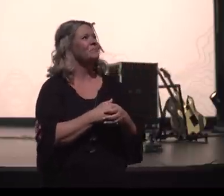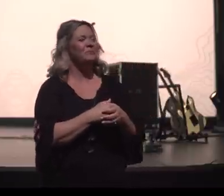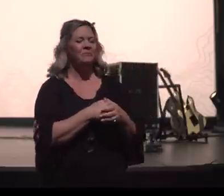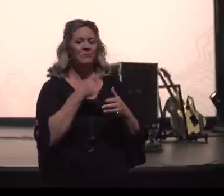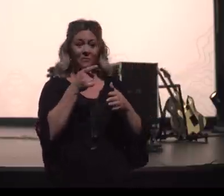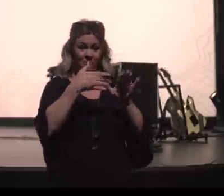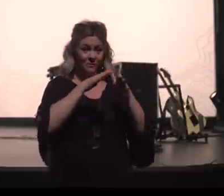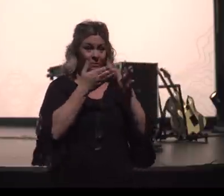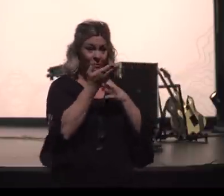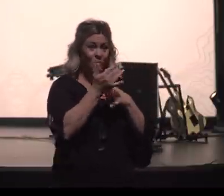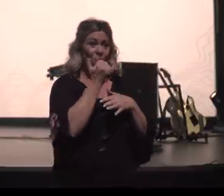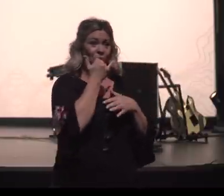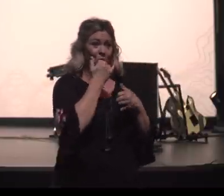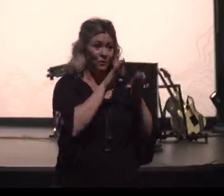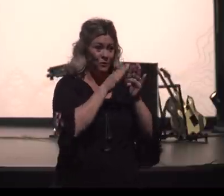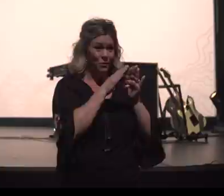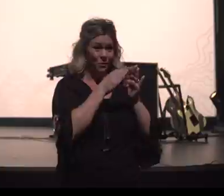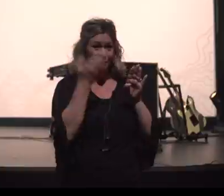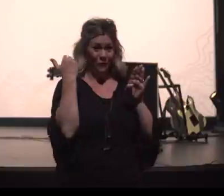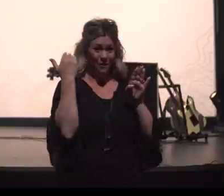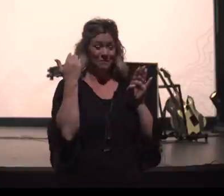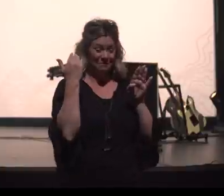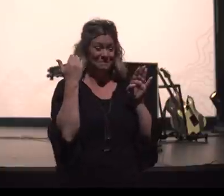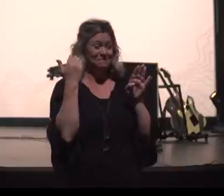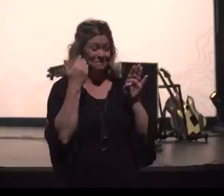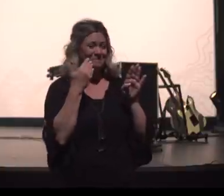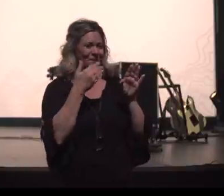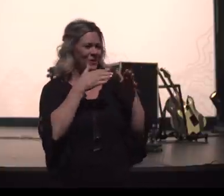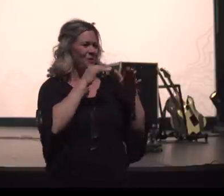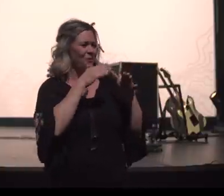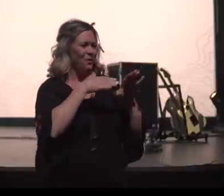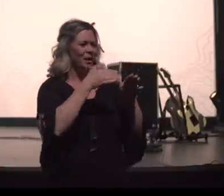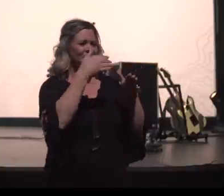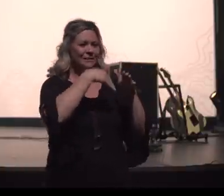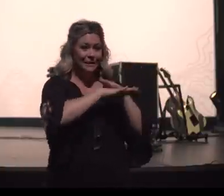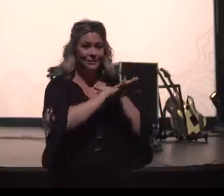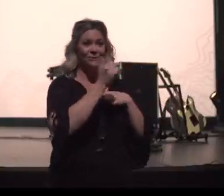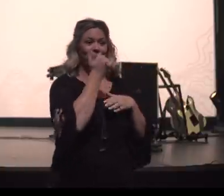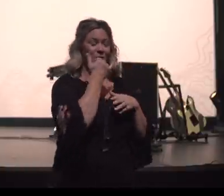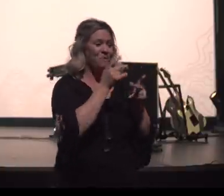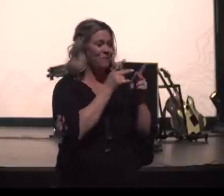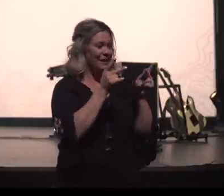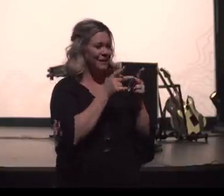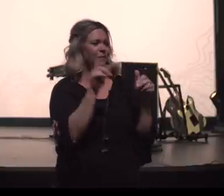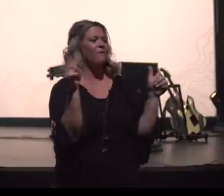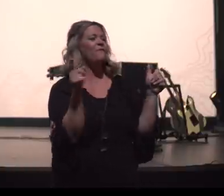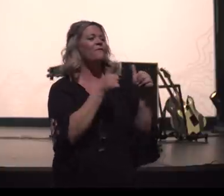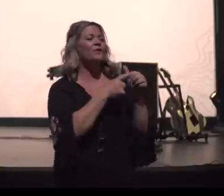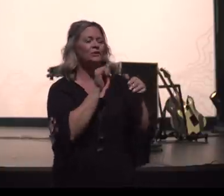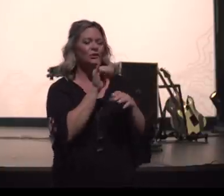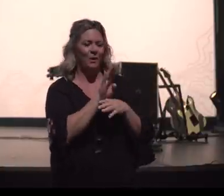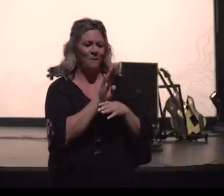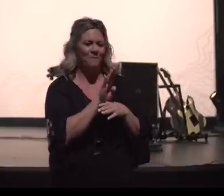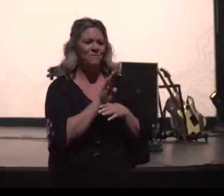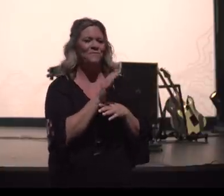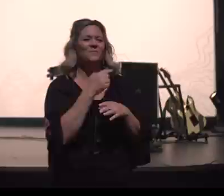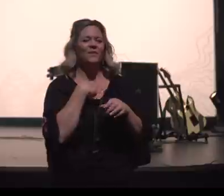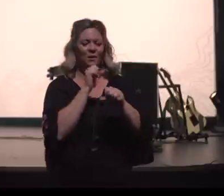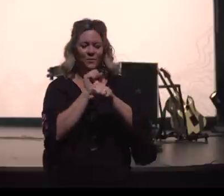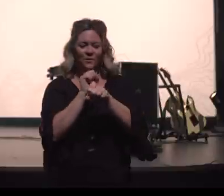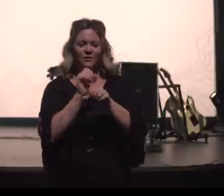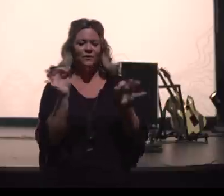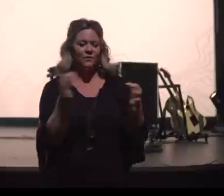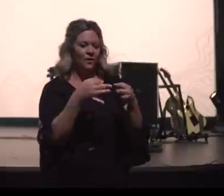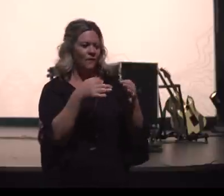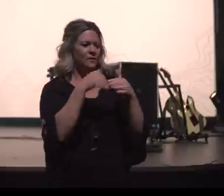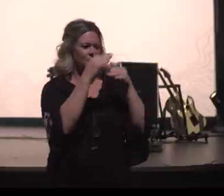You ever walked through the wrong door before? Like just walked into the wrong place? My very first job I worked in this